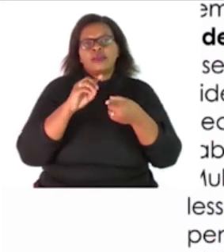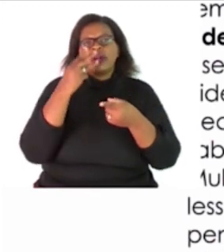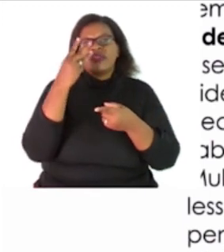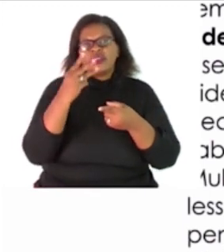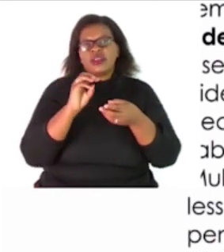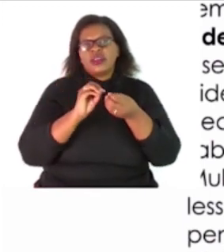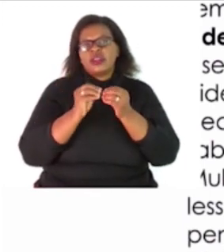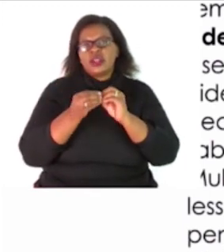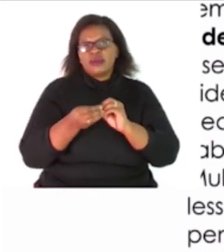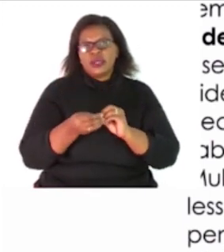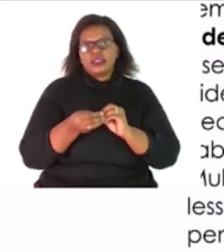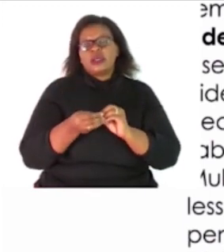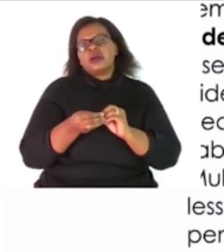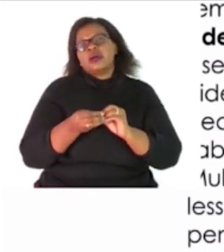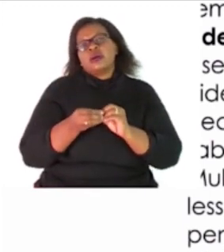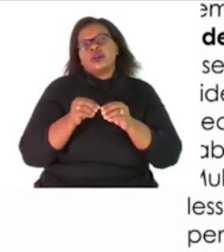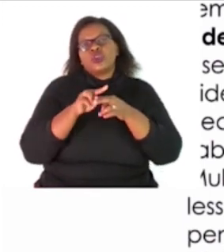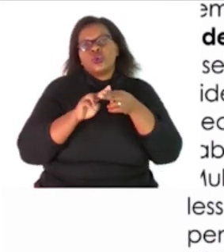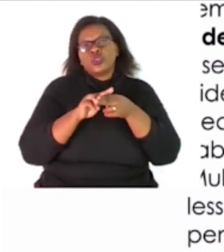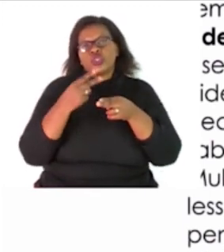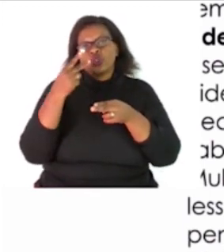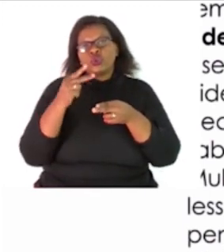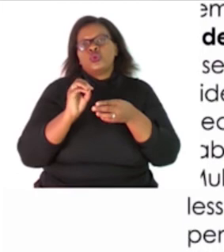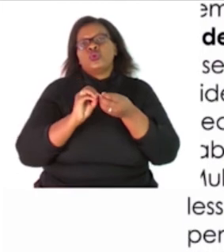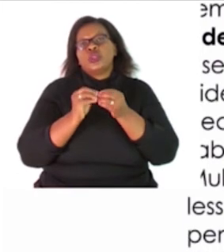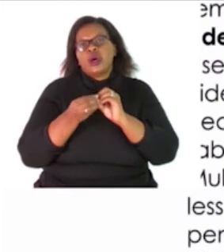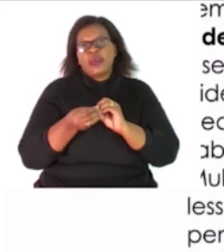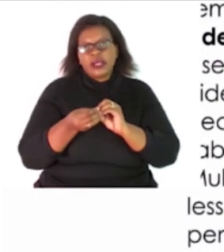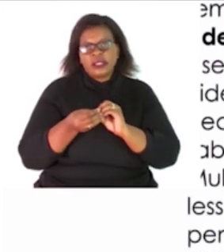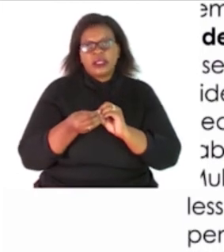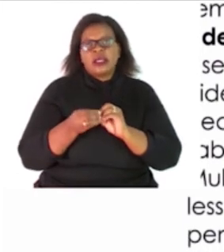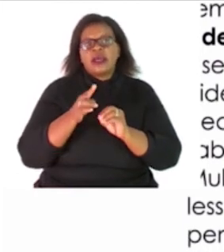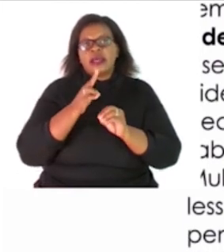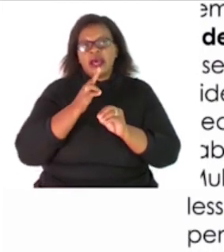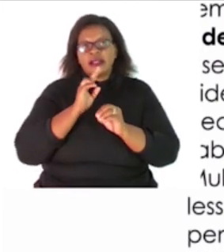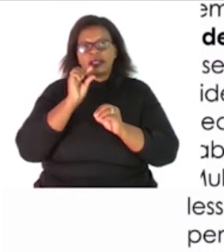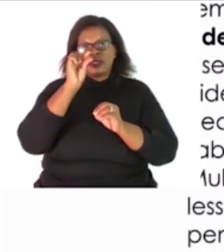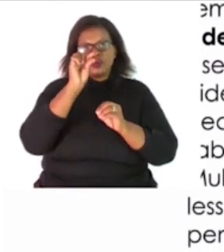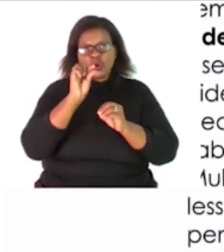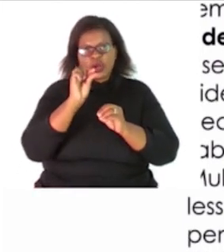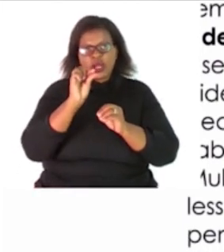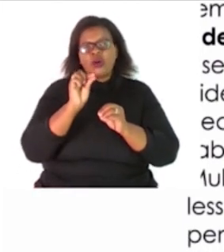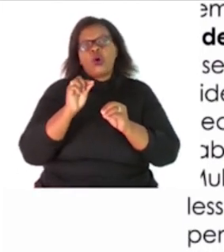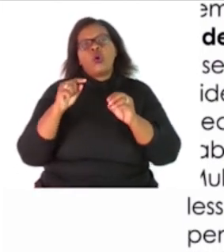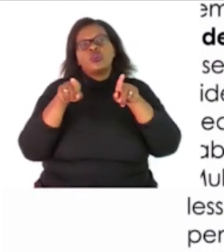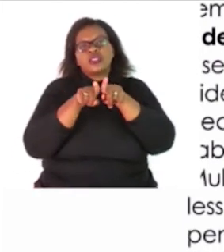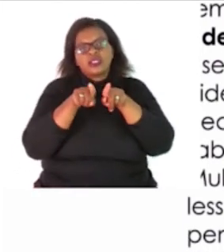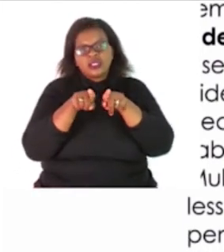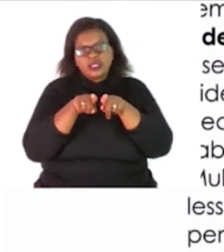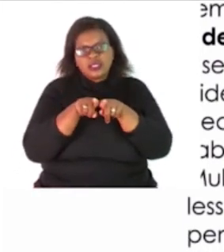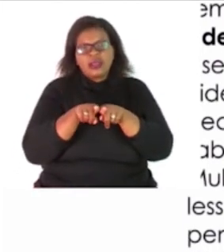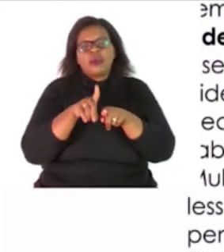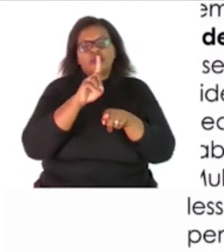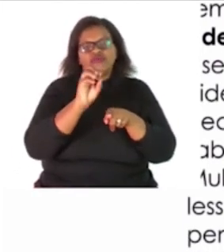to 3-digit numbers by 2-digit number with answer less than or equal to